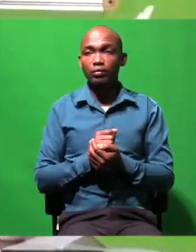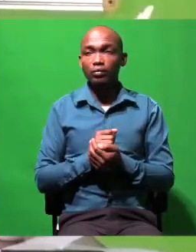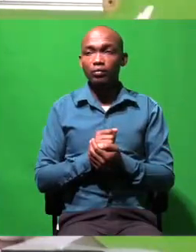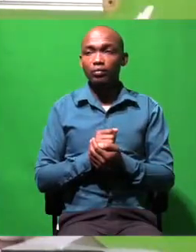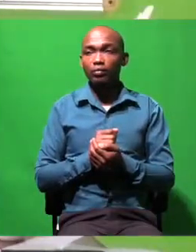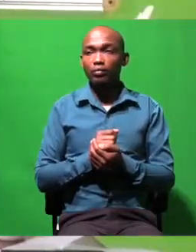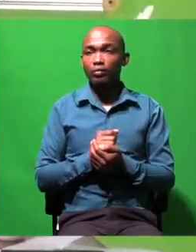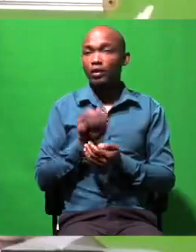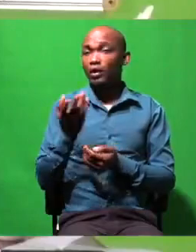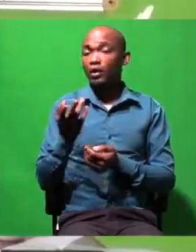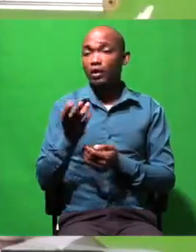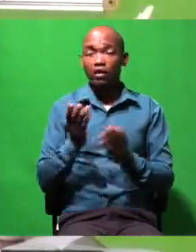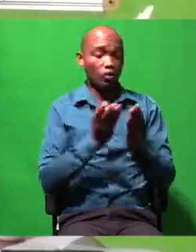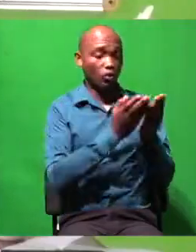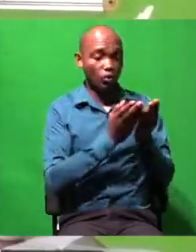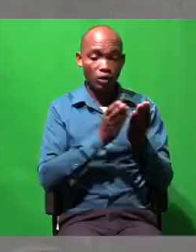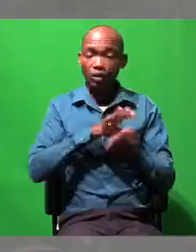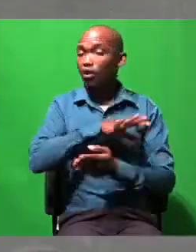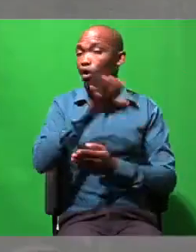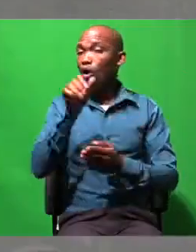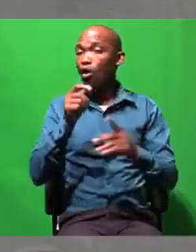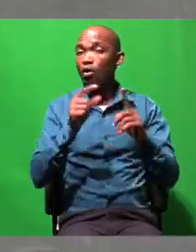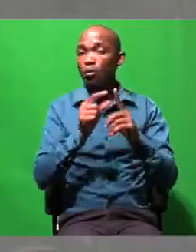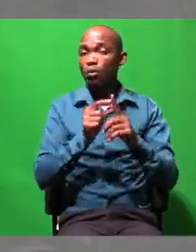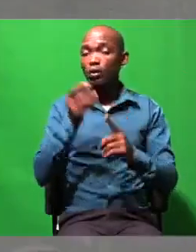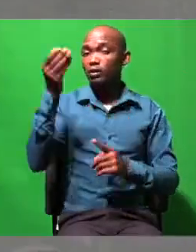So, can you read those words written there?